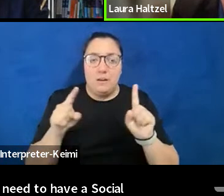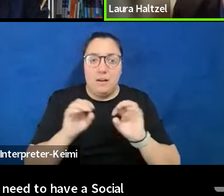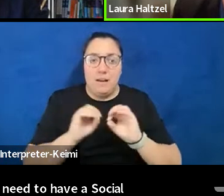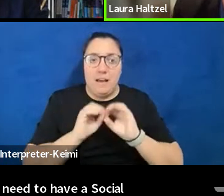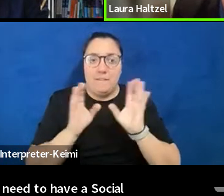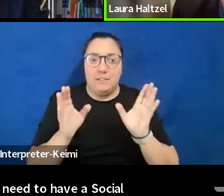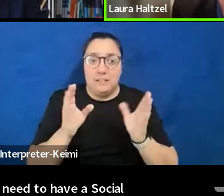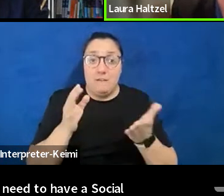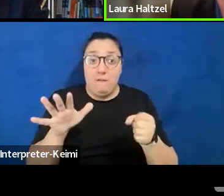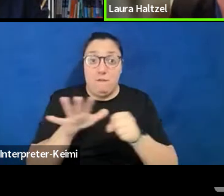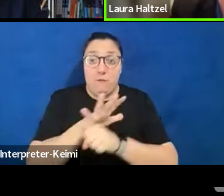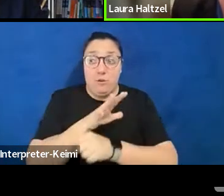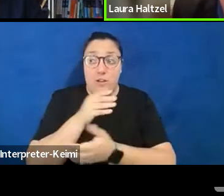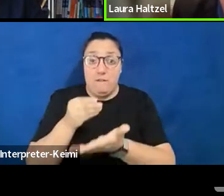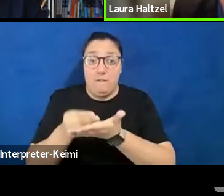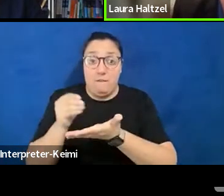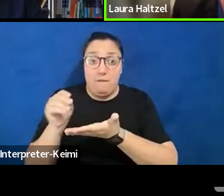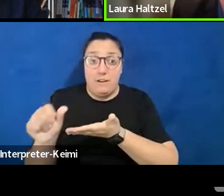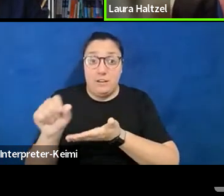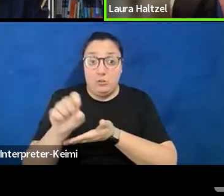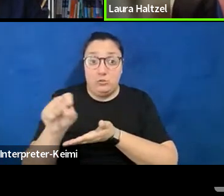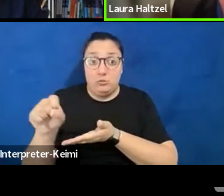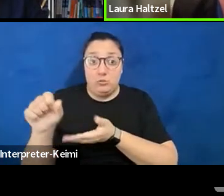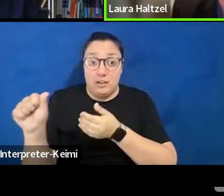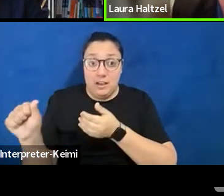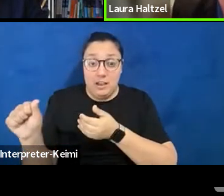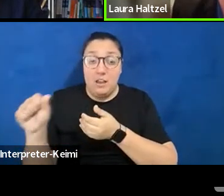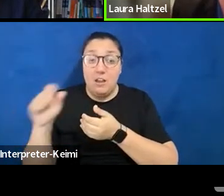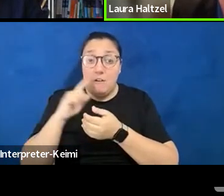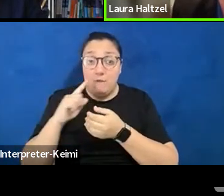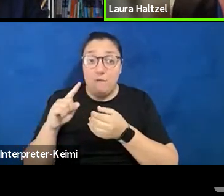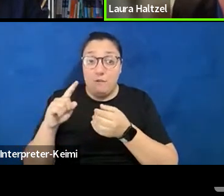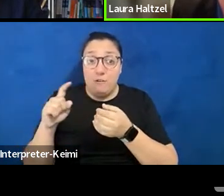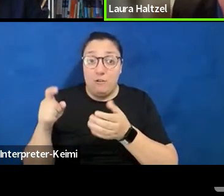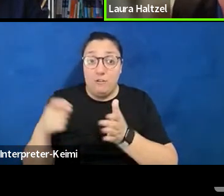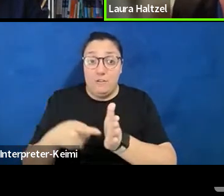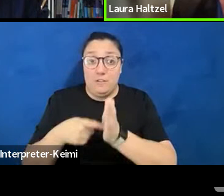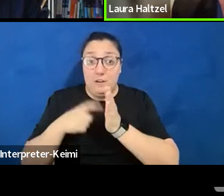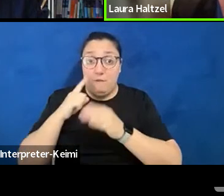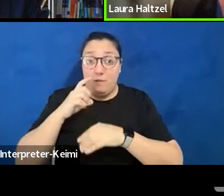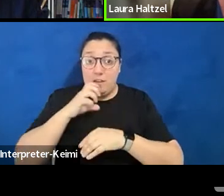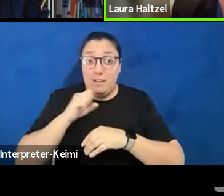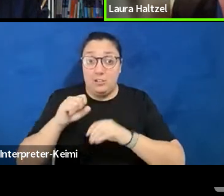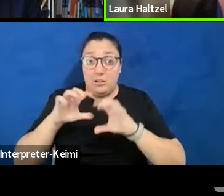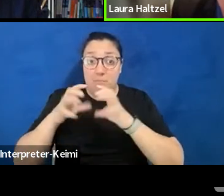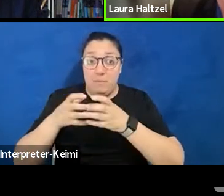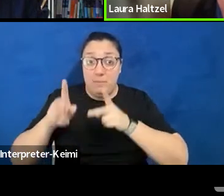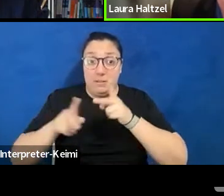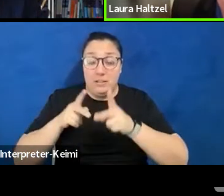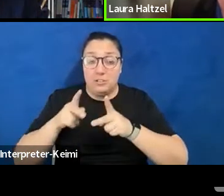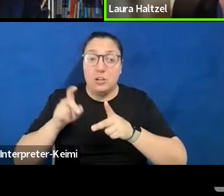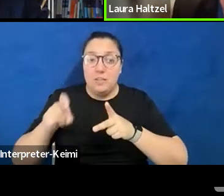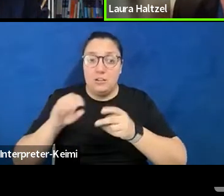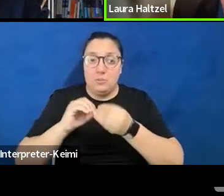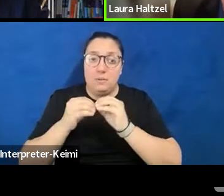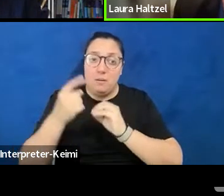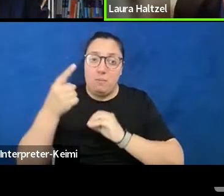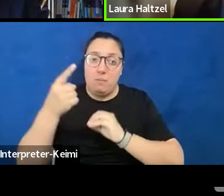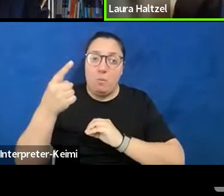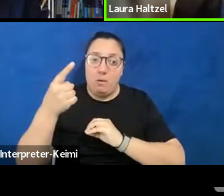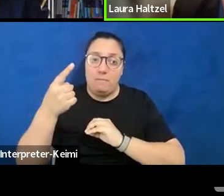fully funding Social Security to meet the increased demands of the aging population really should be step one.